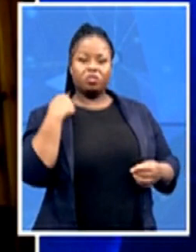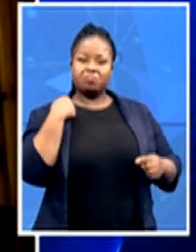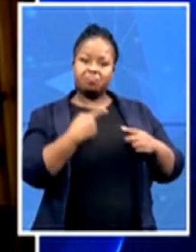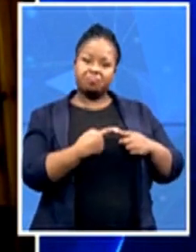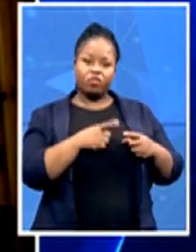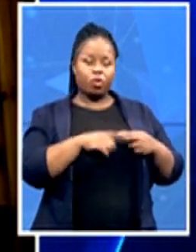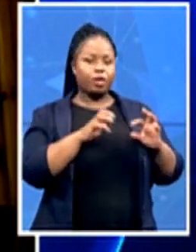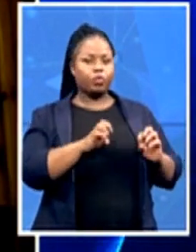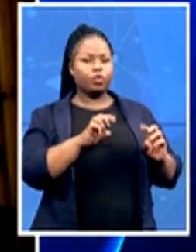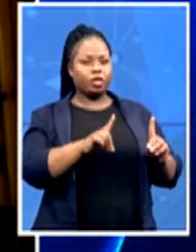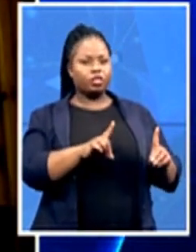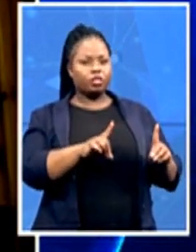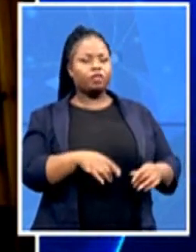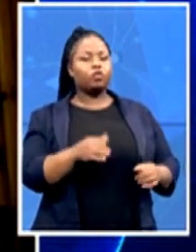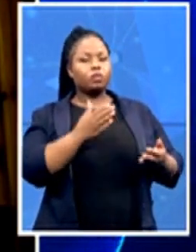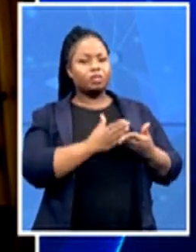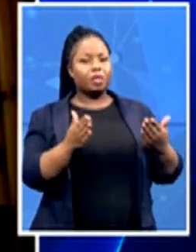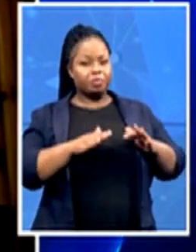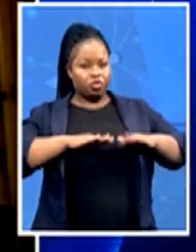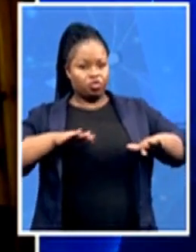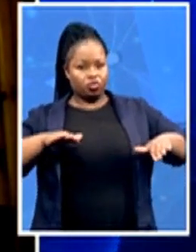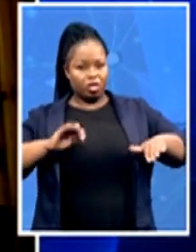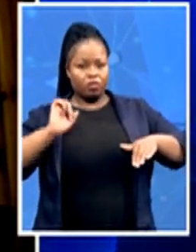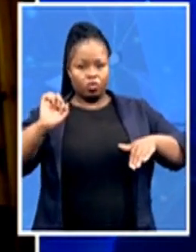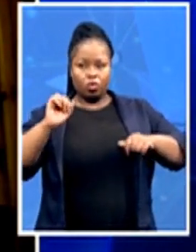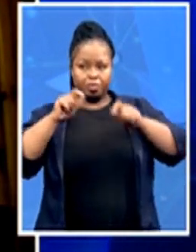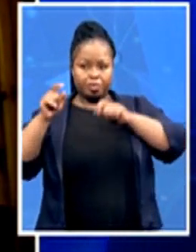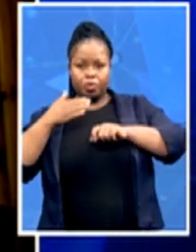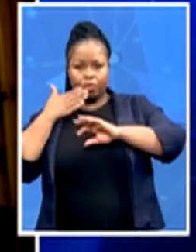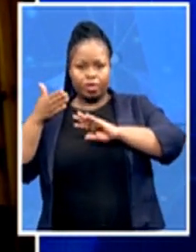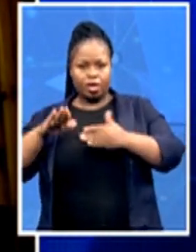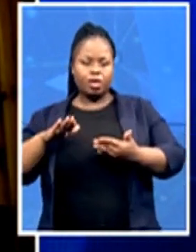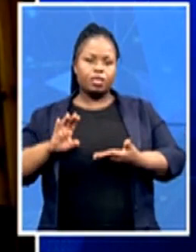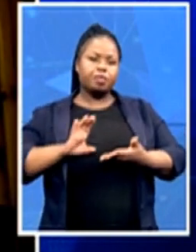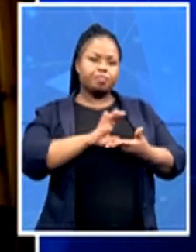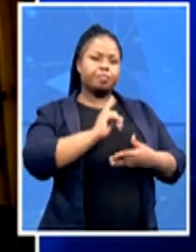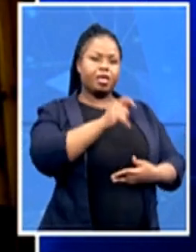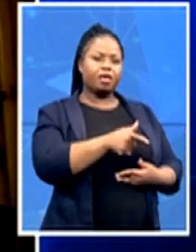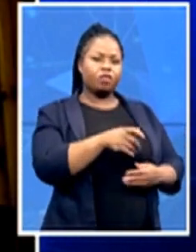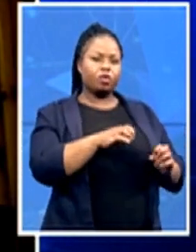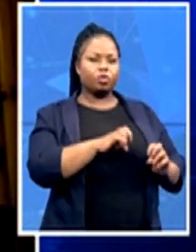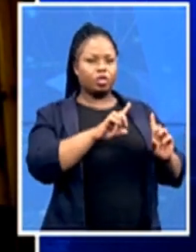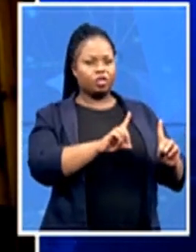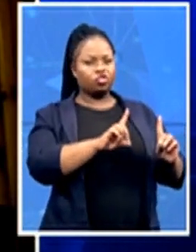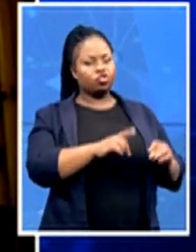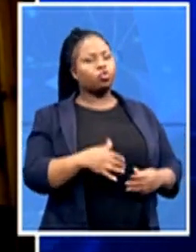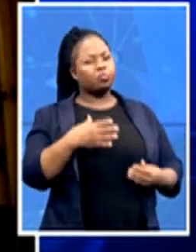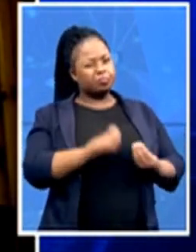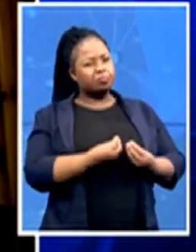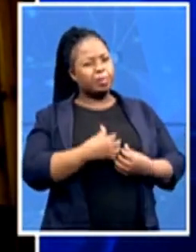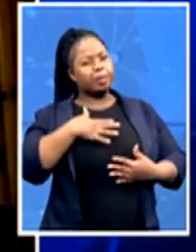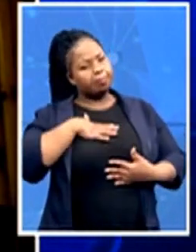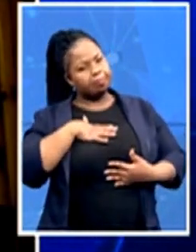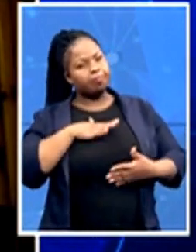children, the mine provides education, and so that's something we are really grateful for. But it's just bits